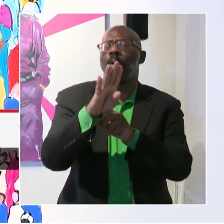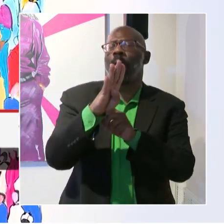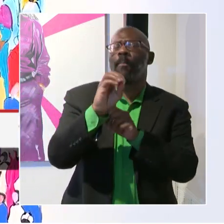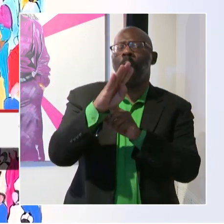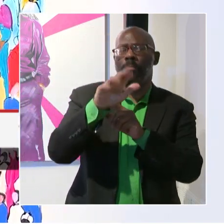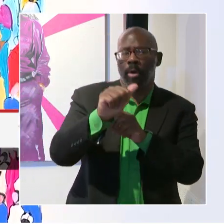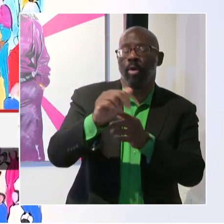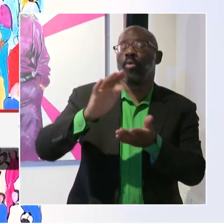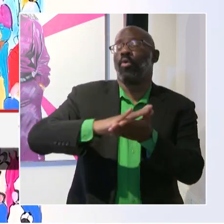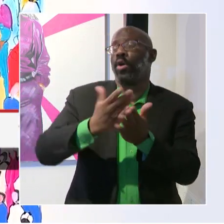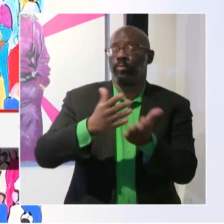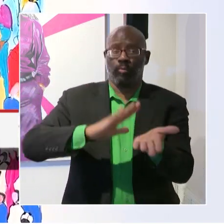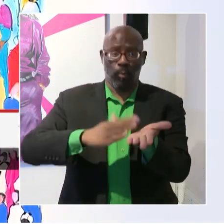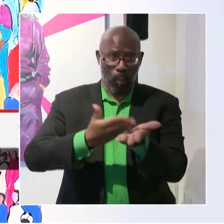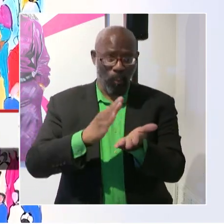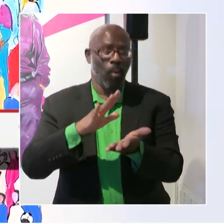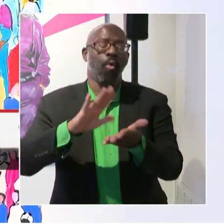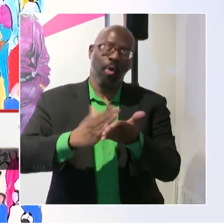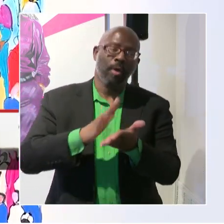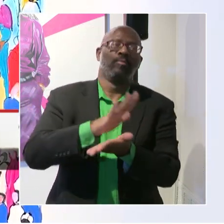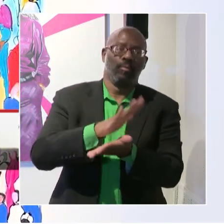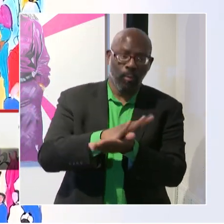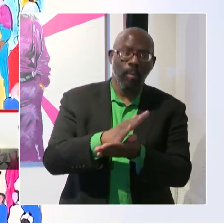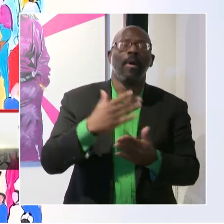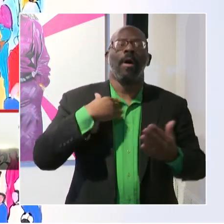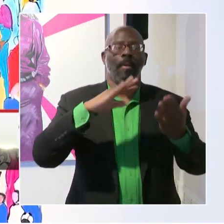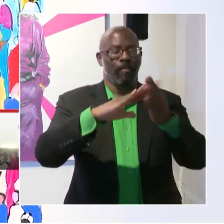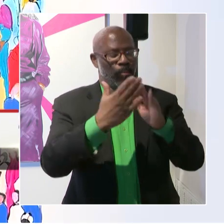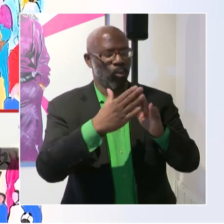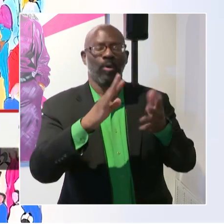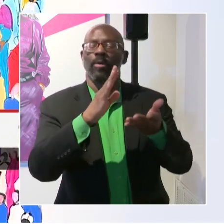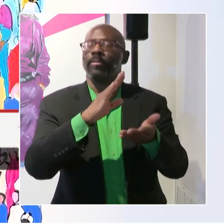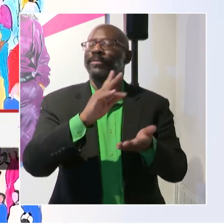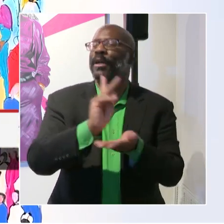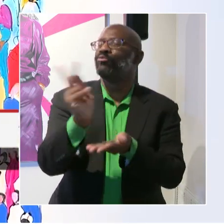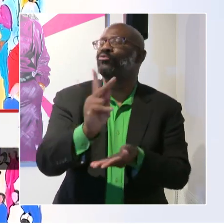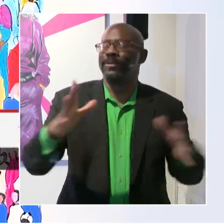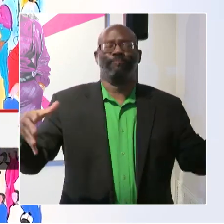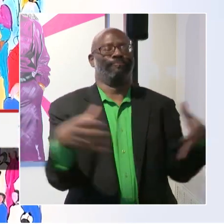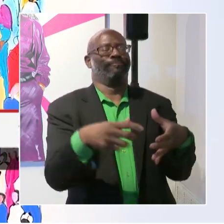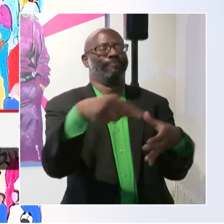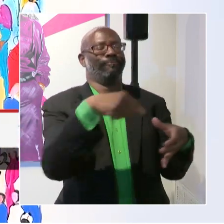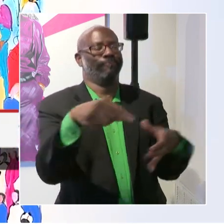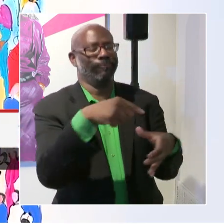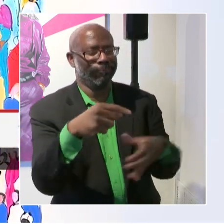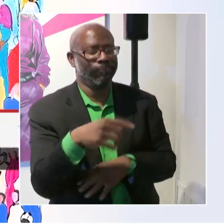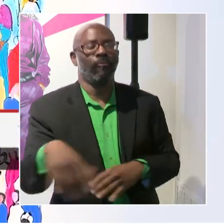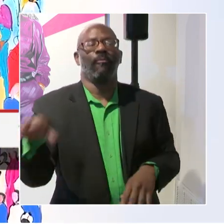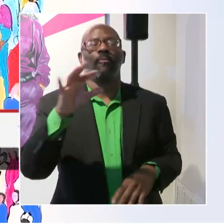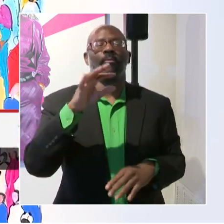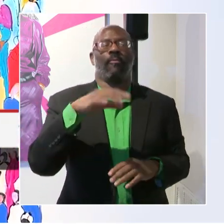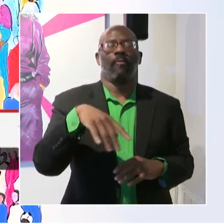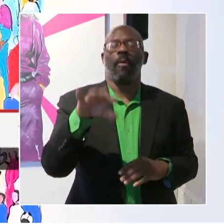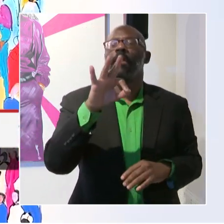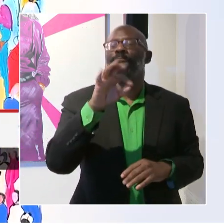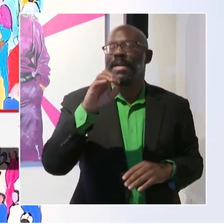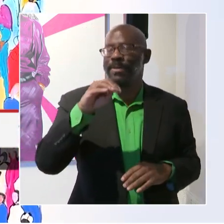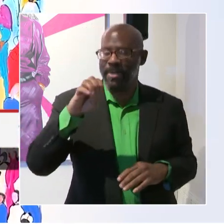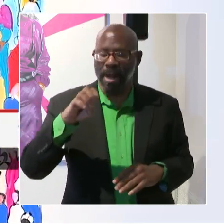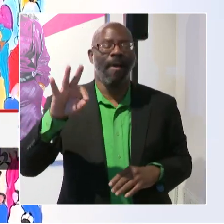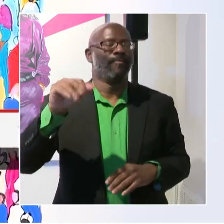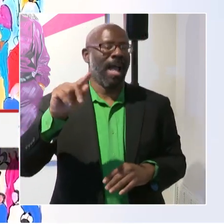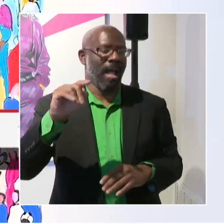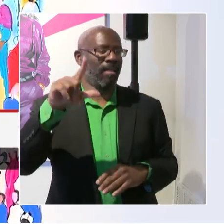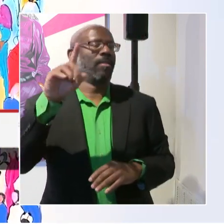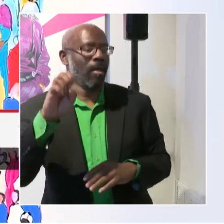shared community commercial kitchen. Femme Fatale, a black queer women-owned retail and event space in Cleveland Park, featuring the products